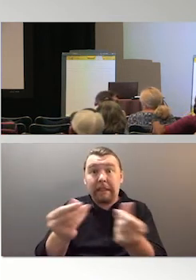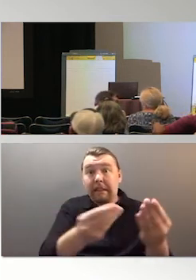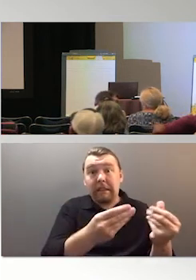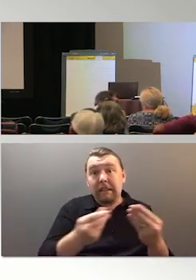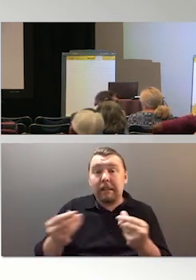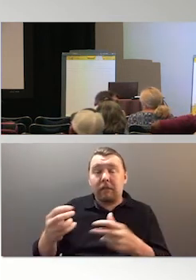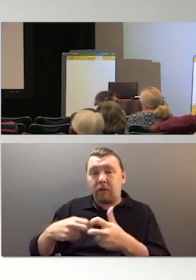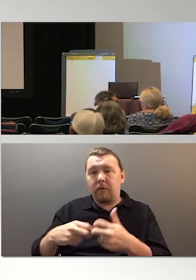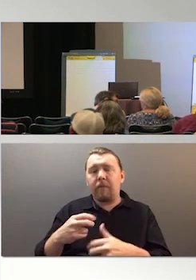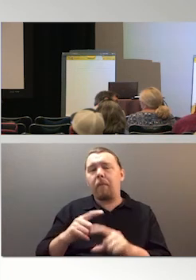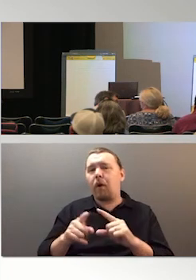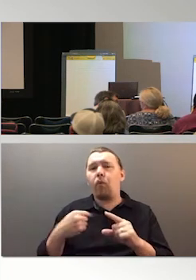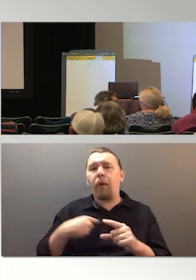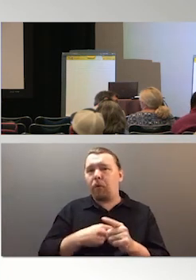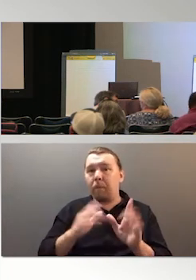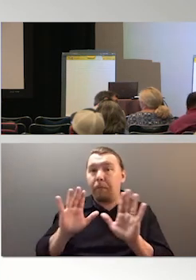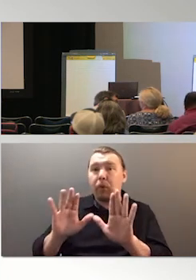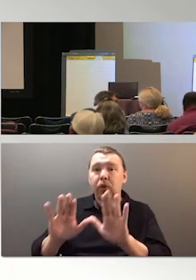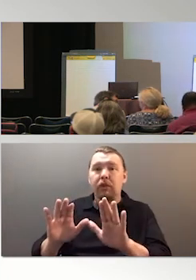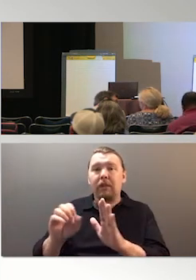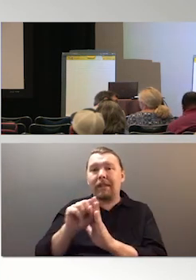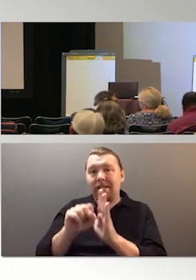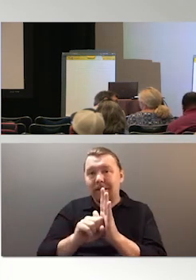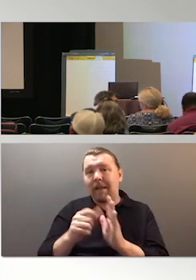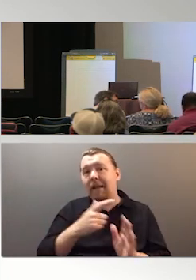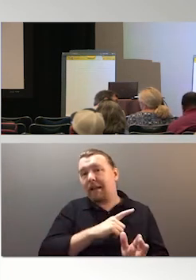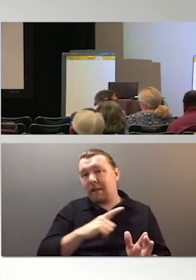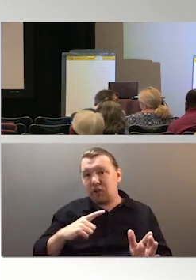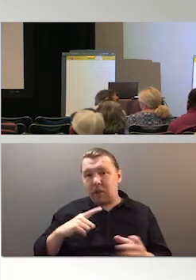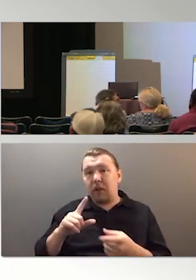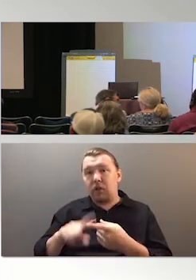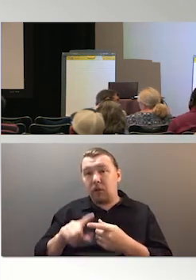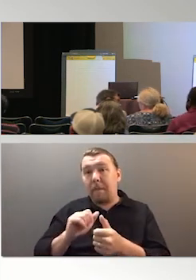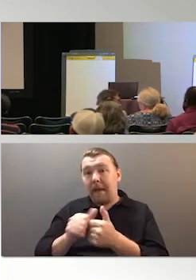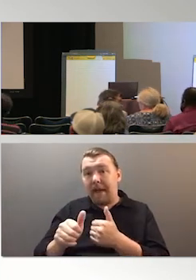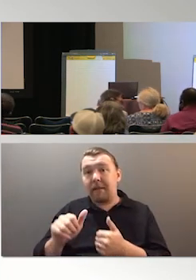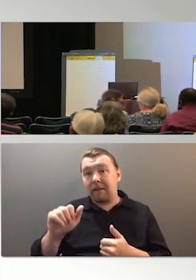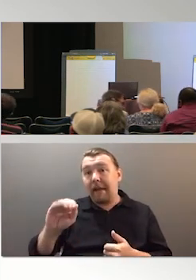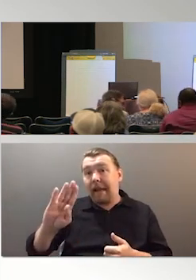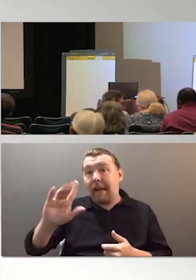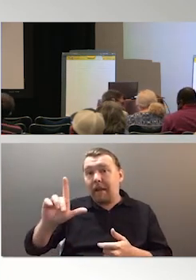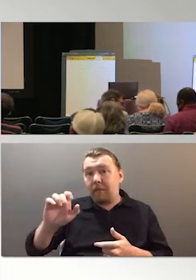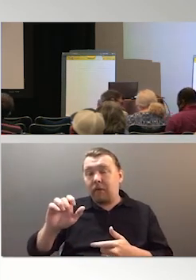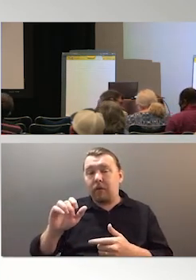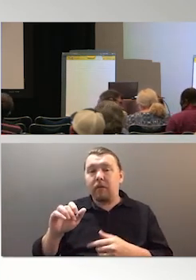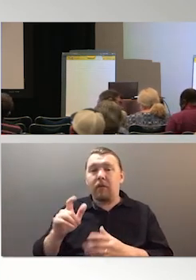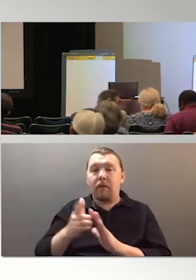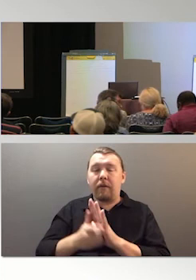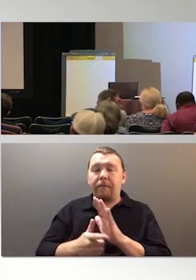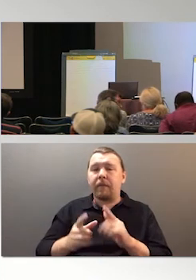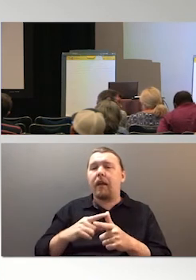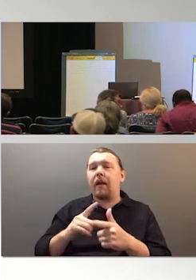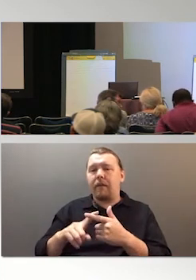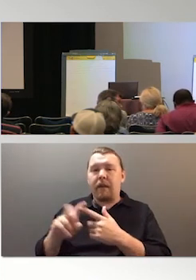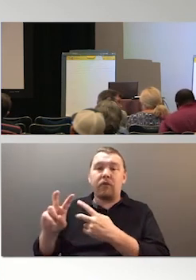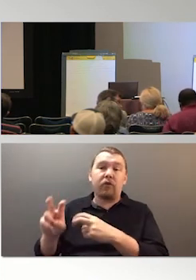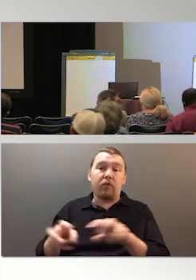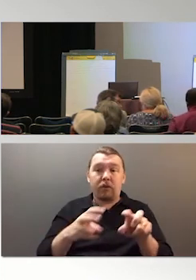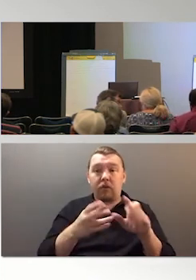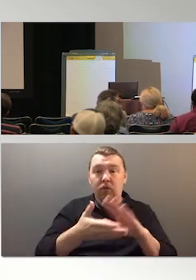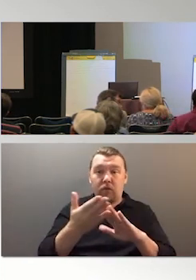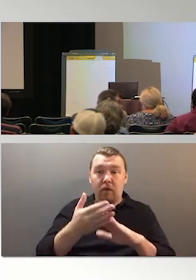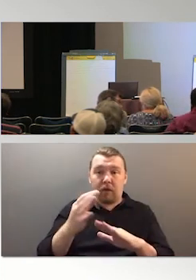state legislation to get the ABLE Act passed. And then to come alongside and then switch over and actually run the program was